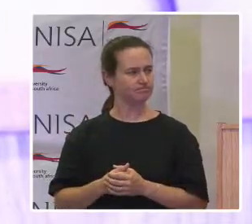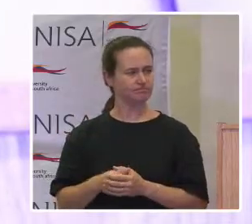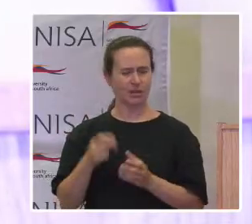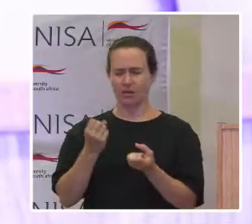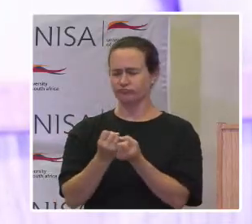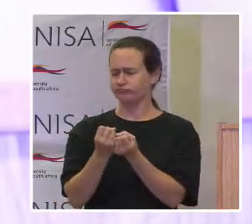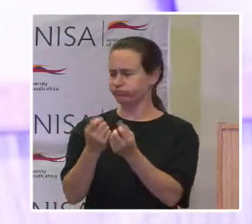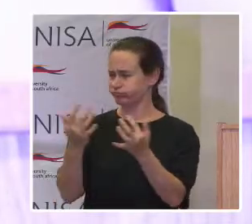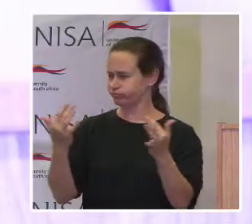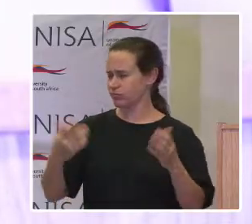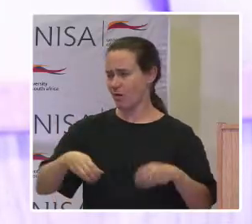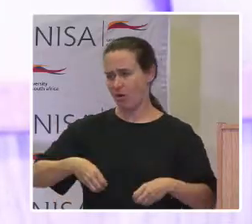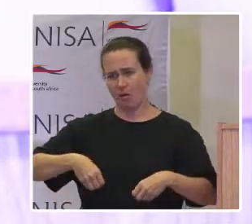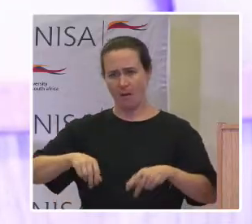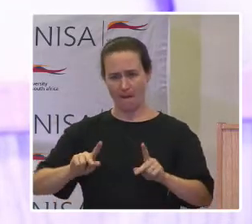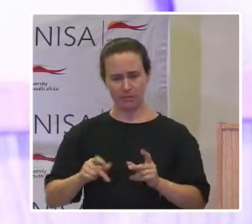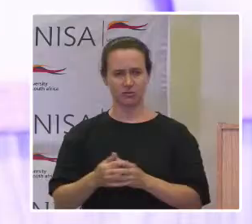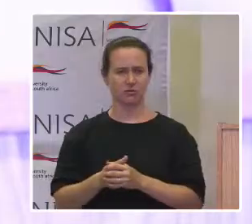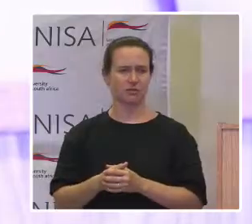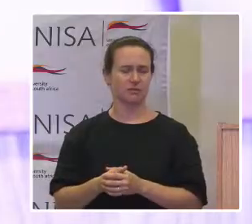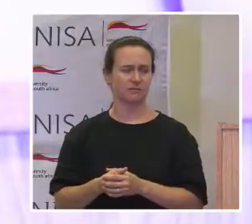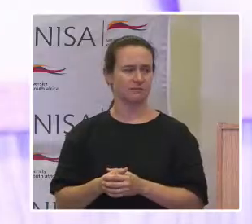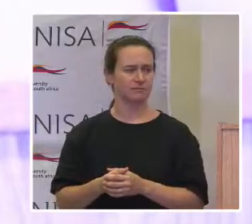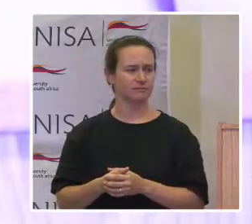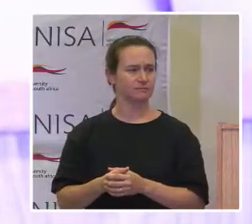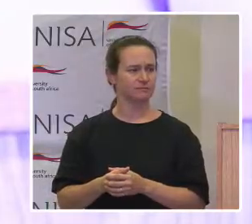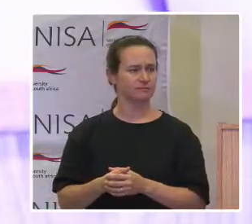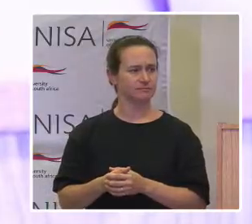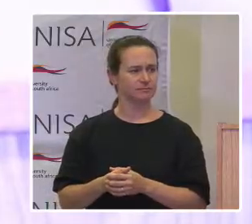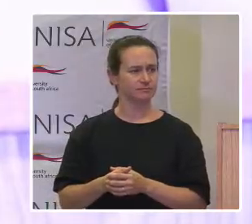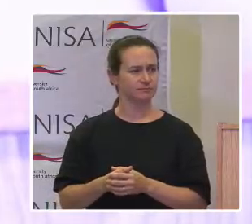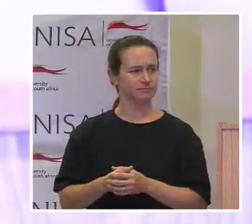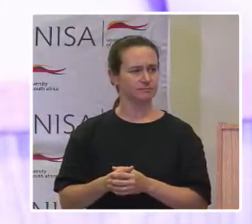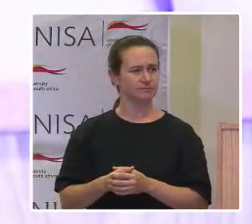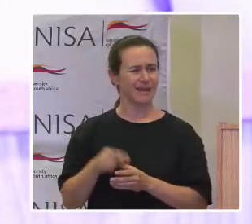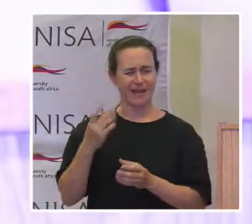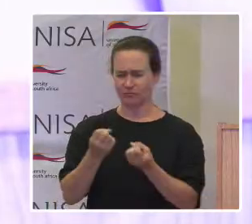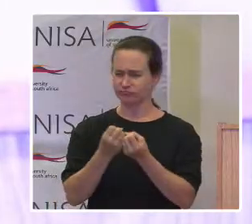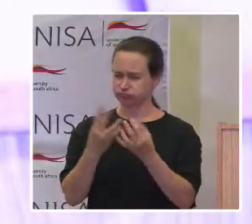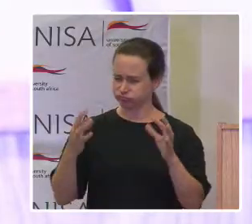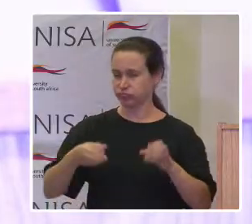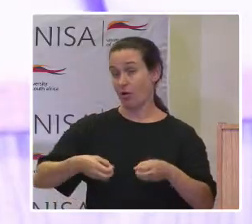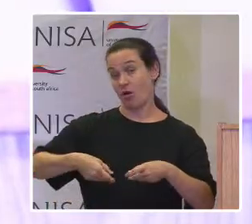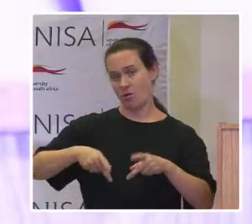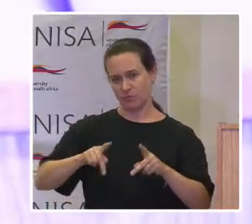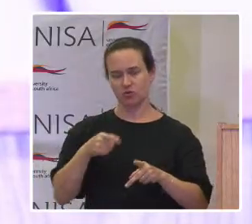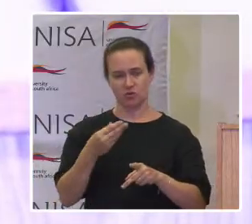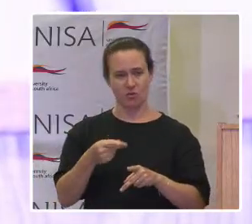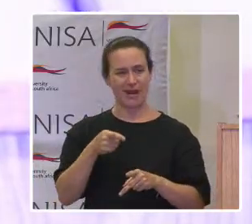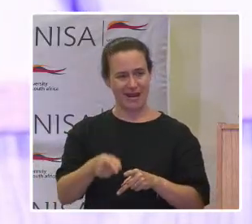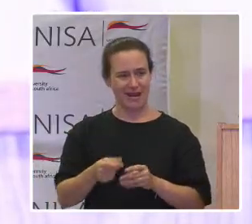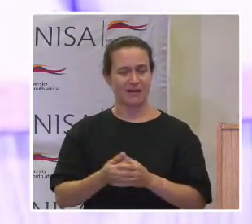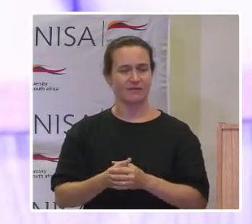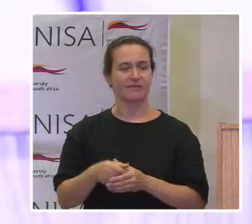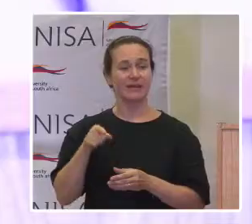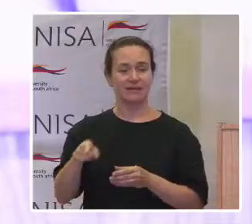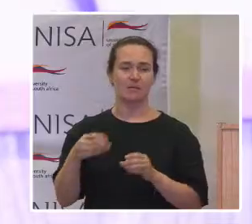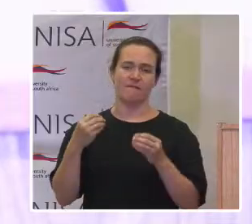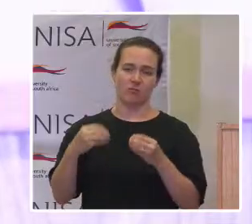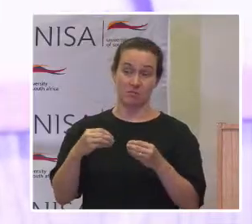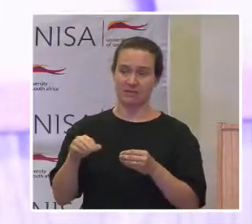many opportunities that this field is bringing to everyone, especially in the entrepreneurship